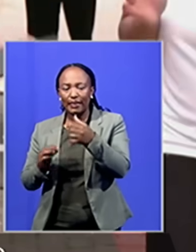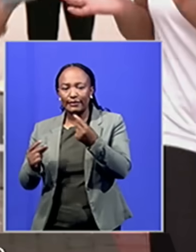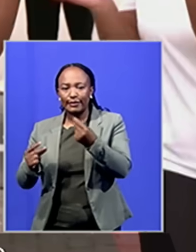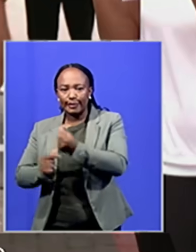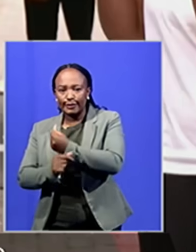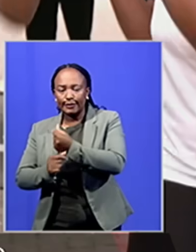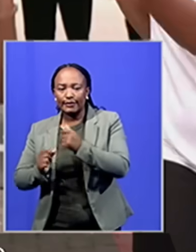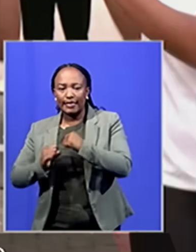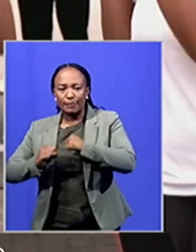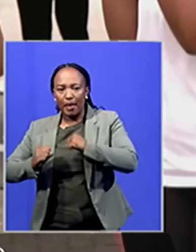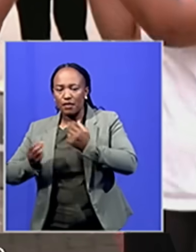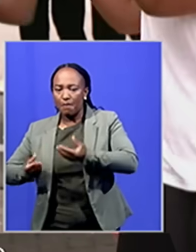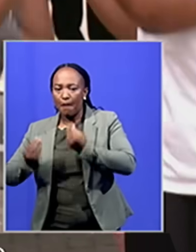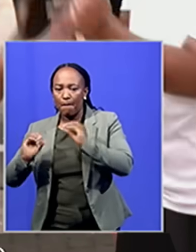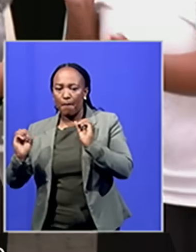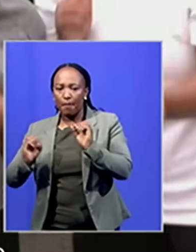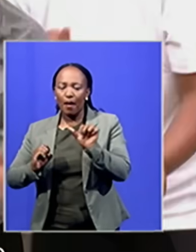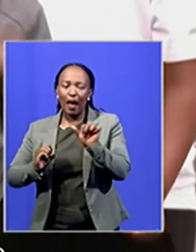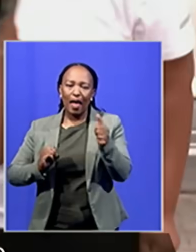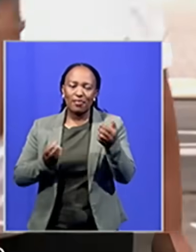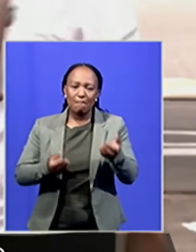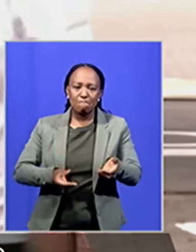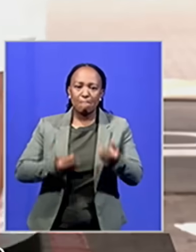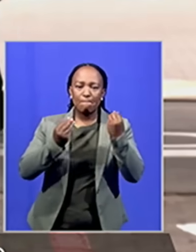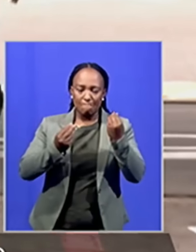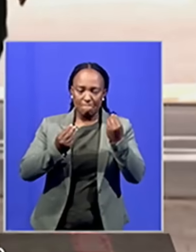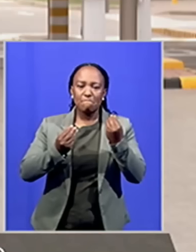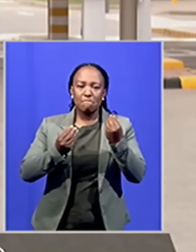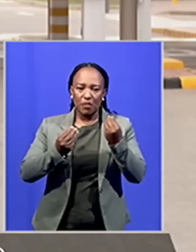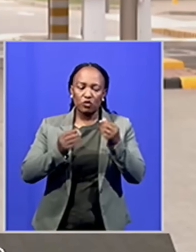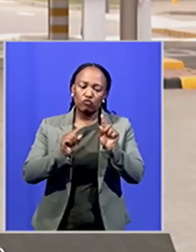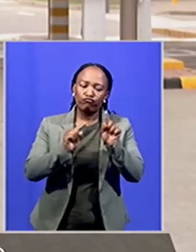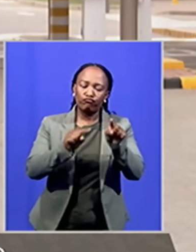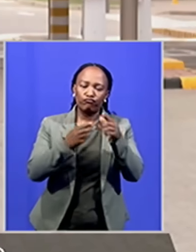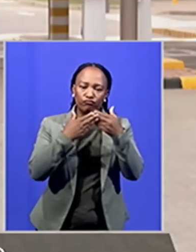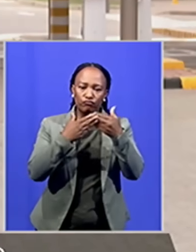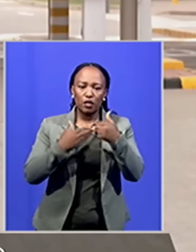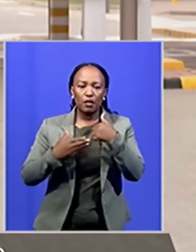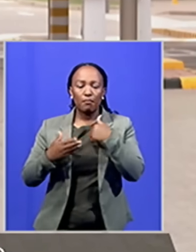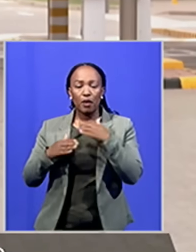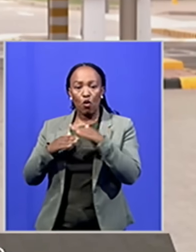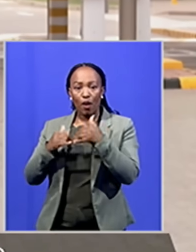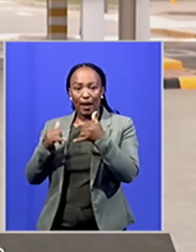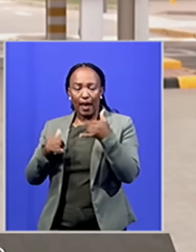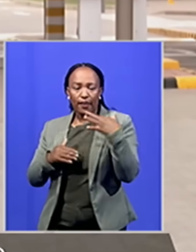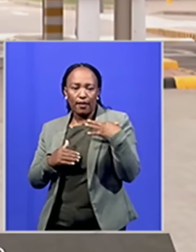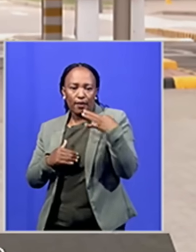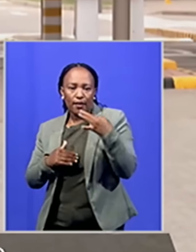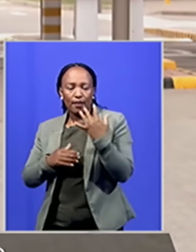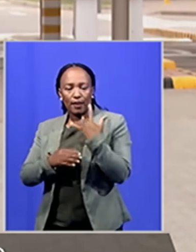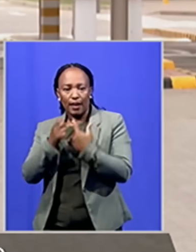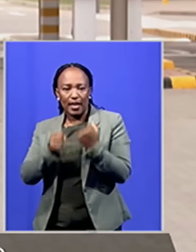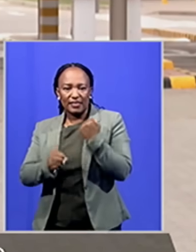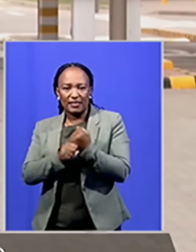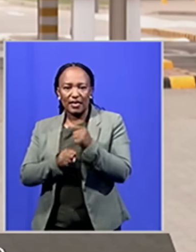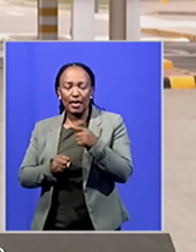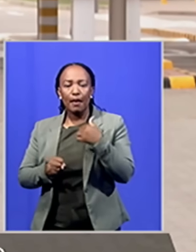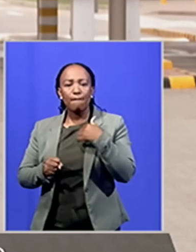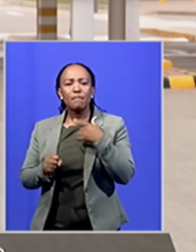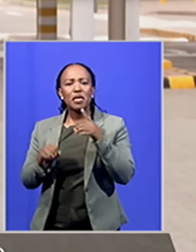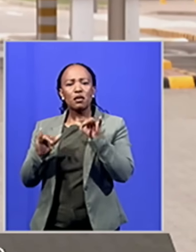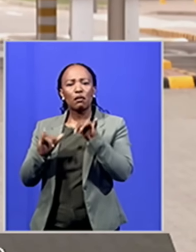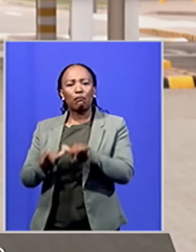ke maano, bangwe ba amogetse gore ba tle go ithuta mo setheong. I did an online application last year. Funny enough, I've been sitting at